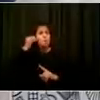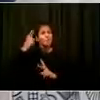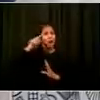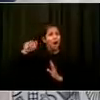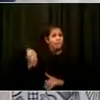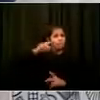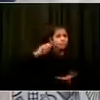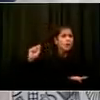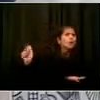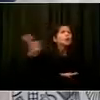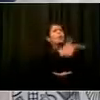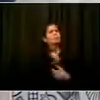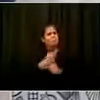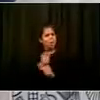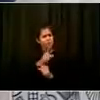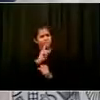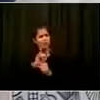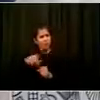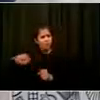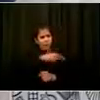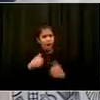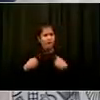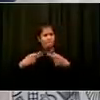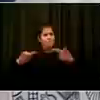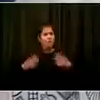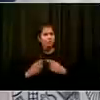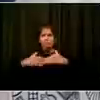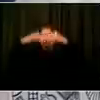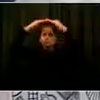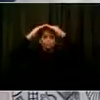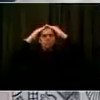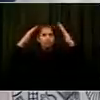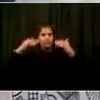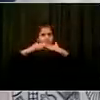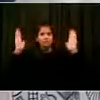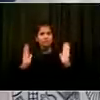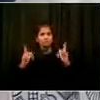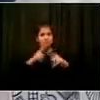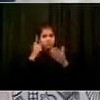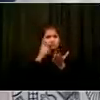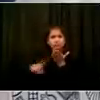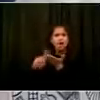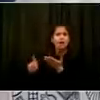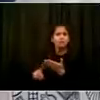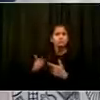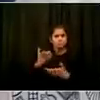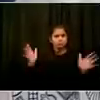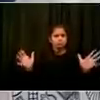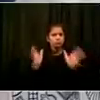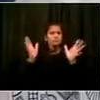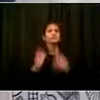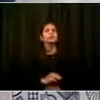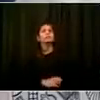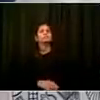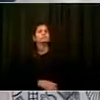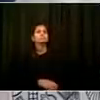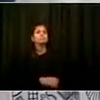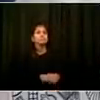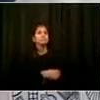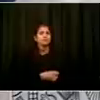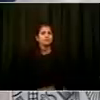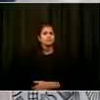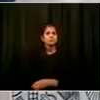Preservation and Development has been leading the way with a new approach. And I want to thank everyone there for their creativity and their energy. And here to talk